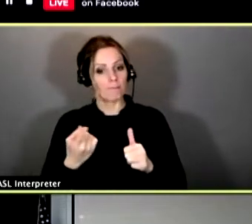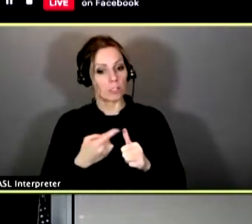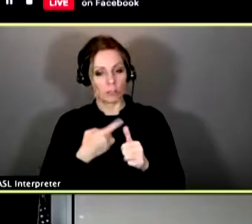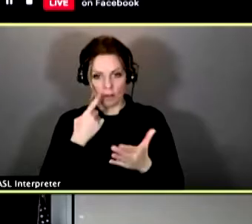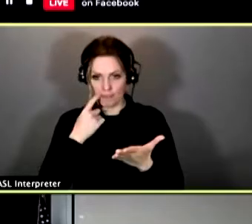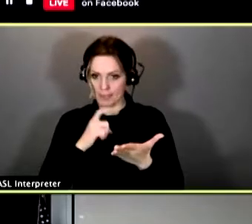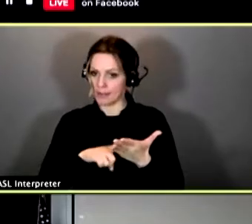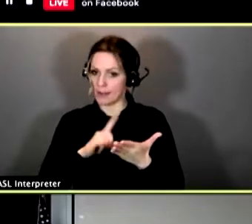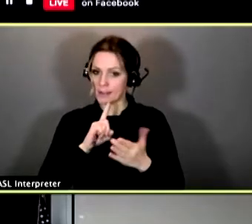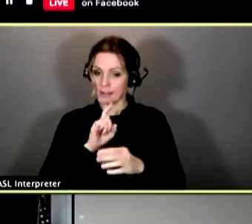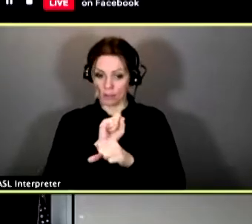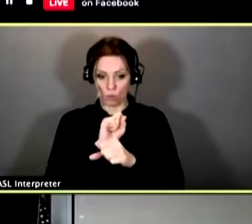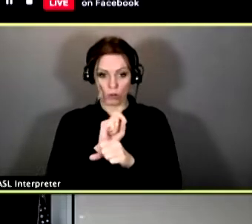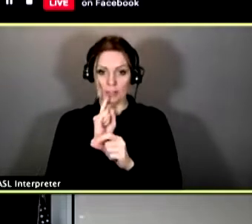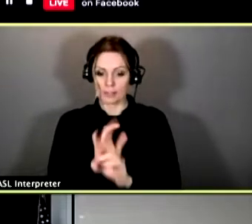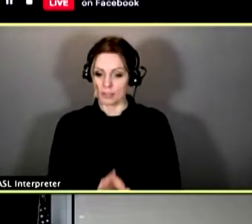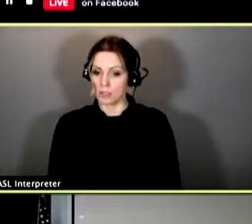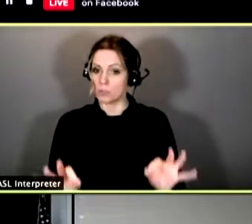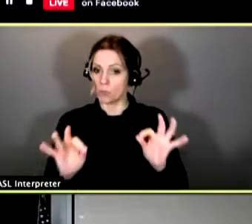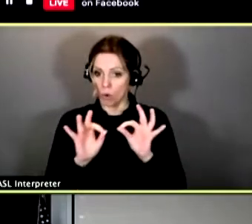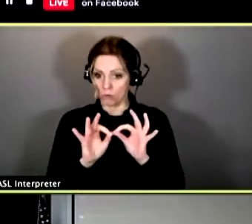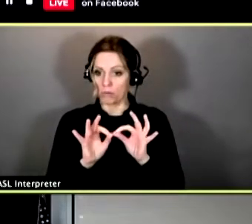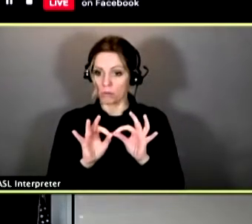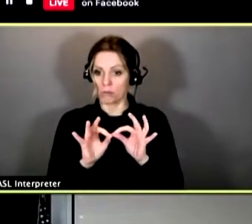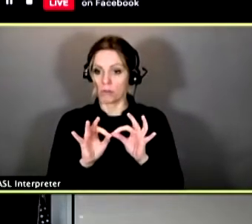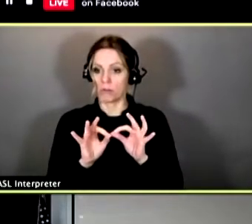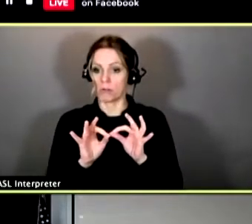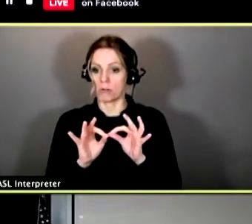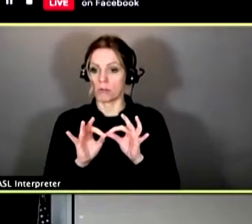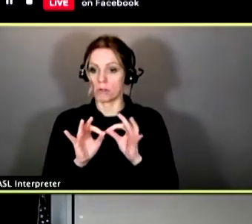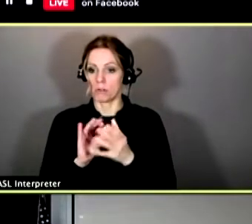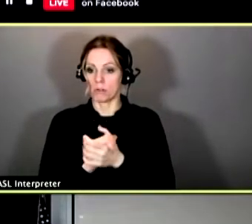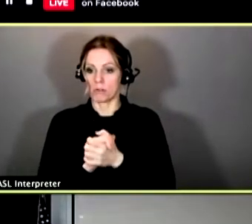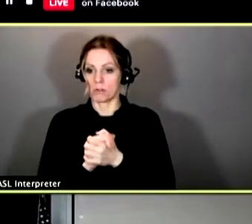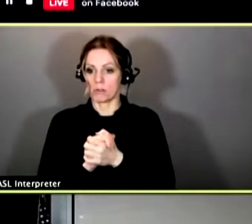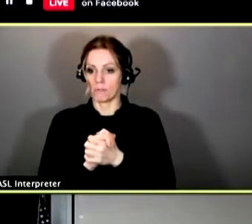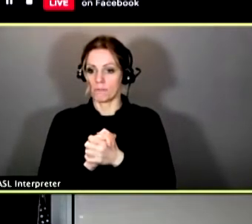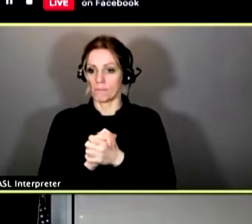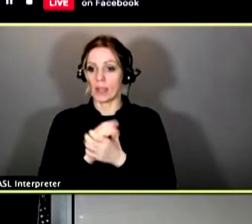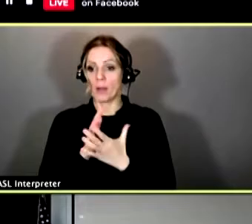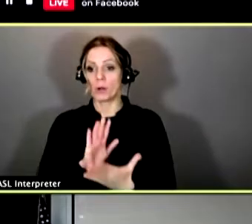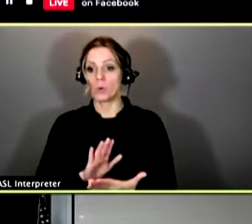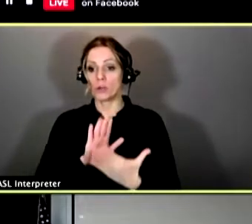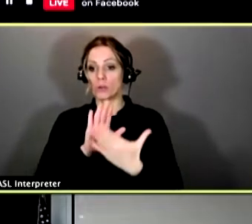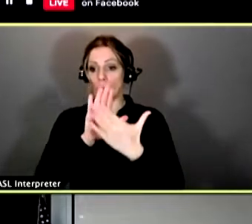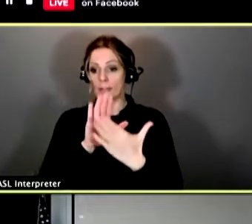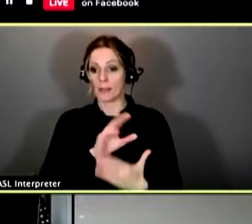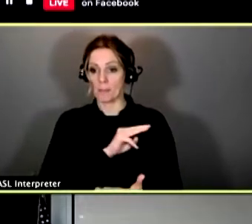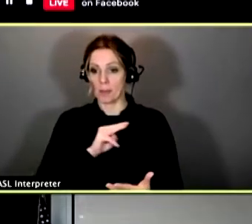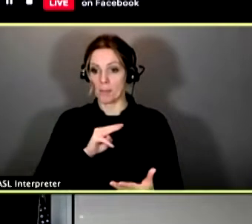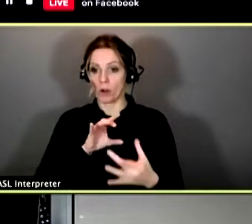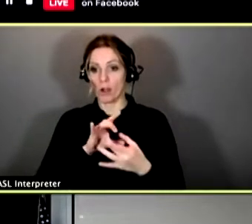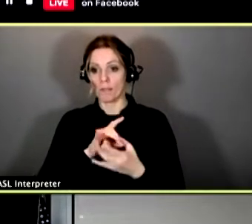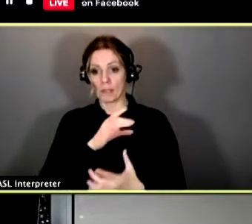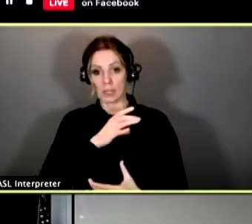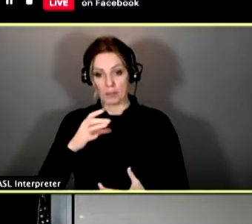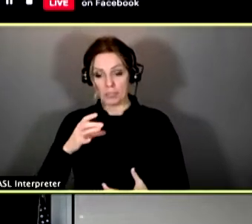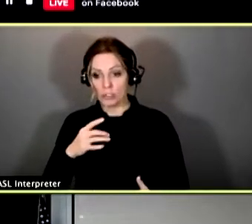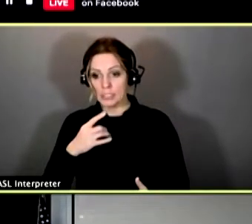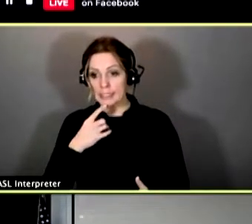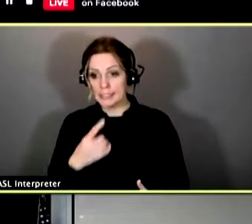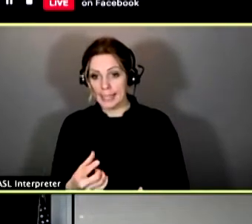being done. Address one of the questions, member of the commission, what do we expect from them?